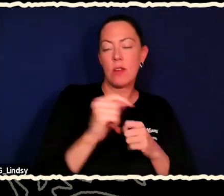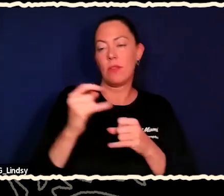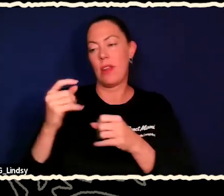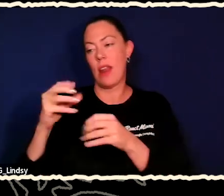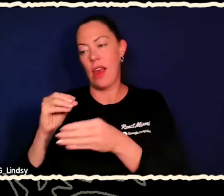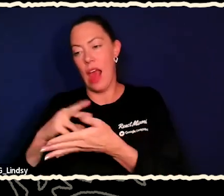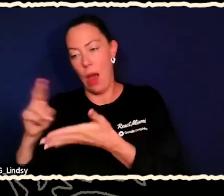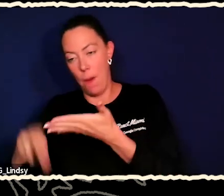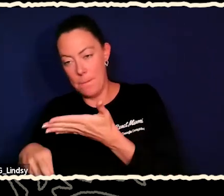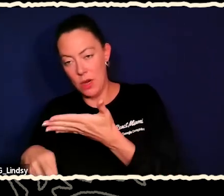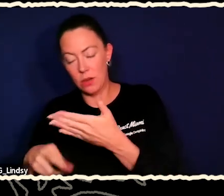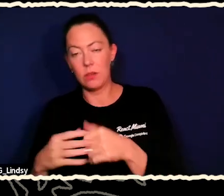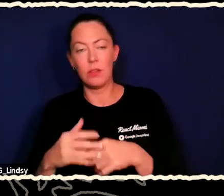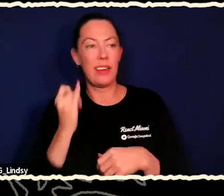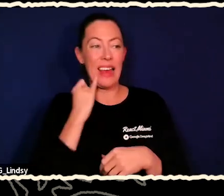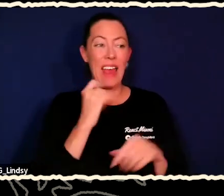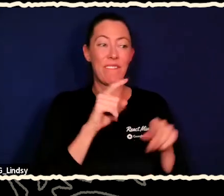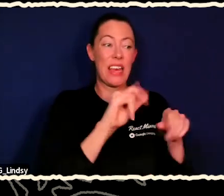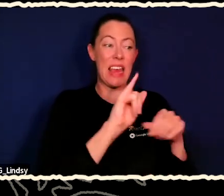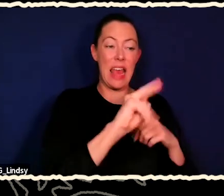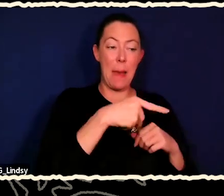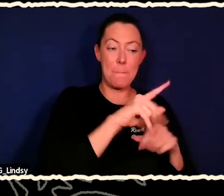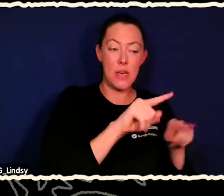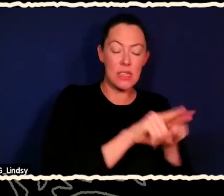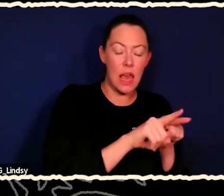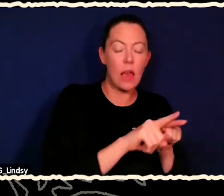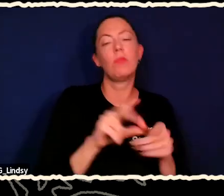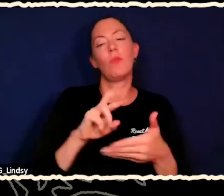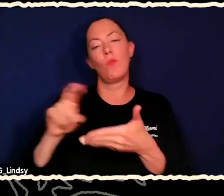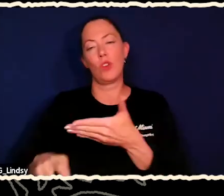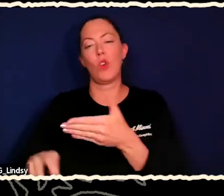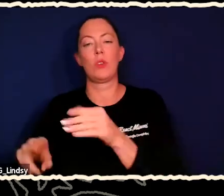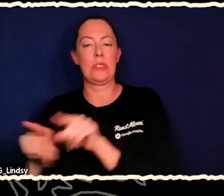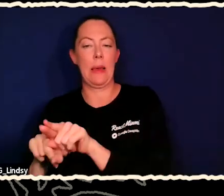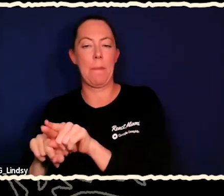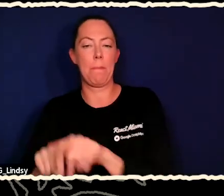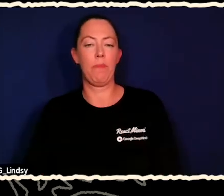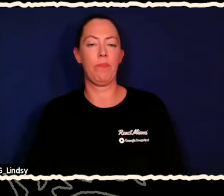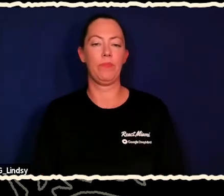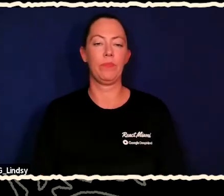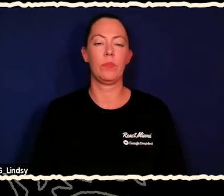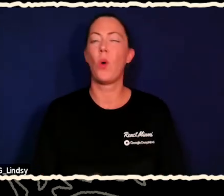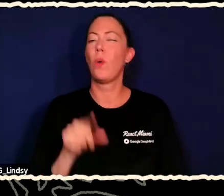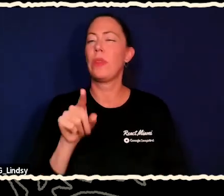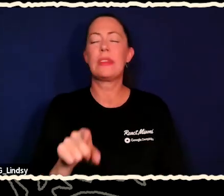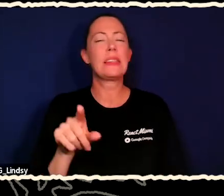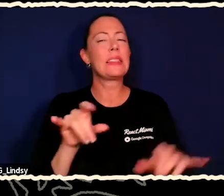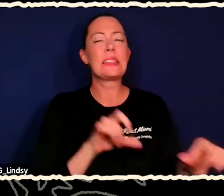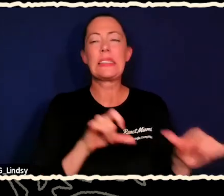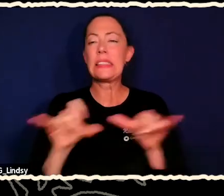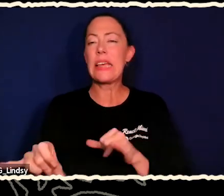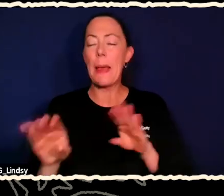value. Exact same behavior as the use memo hook.